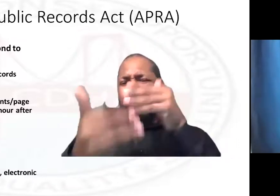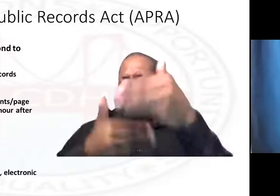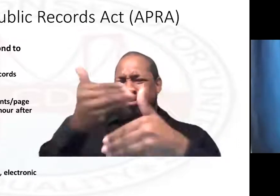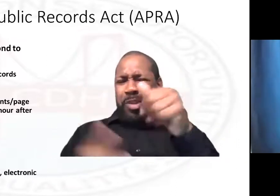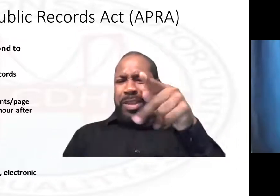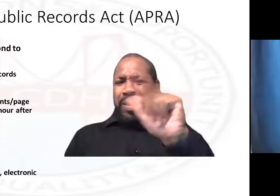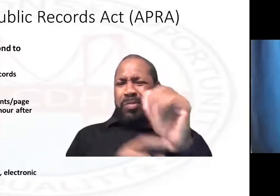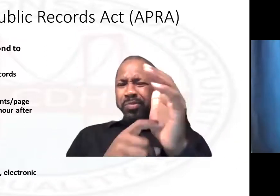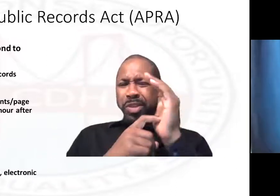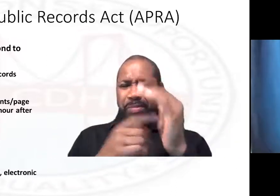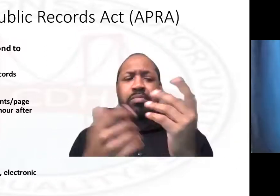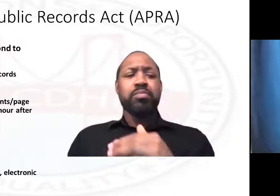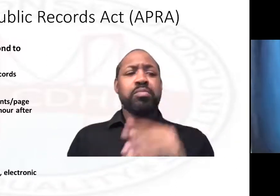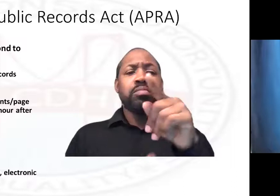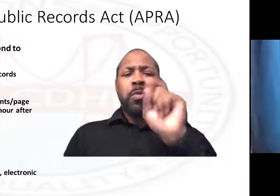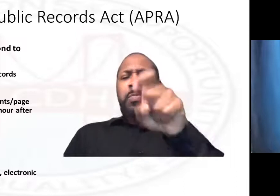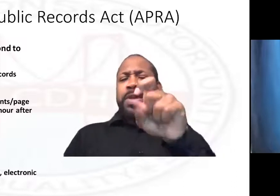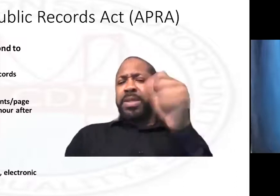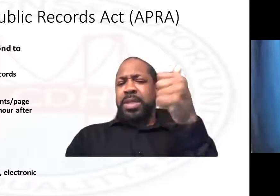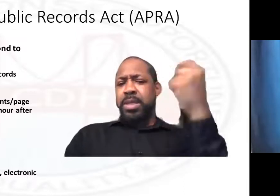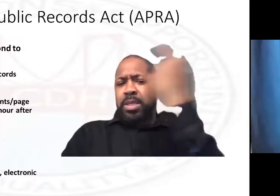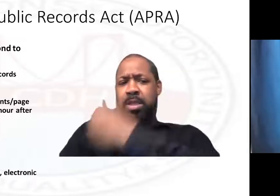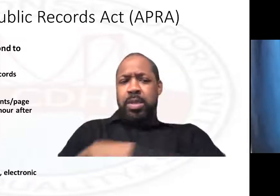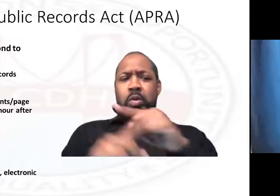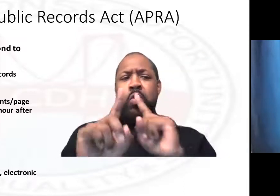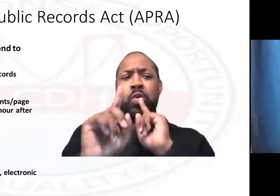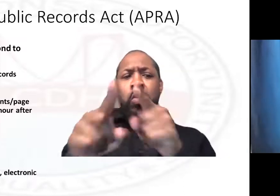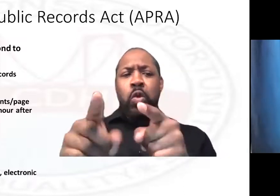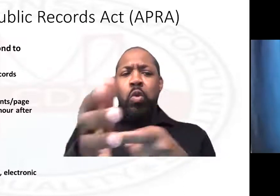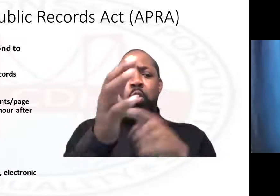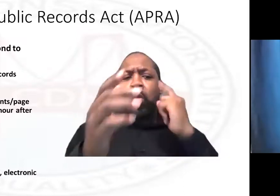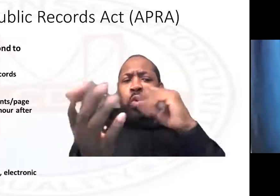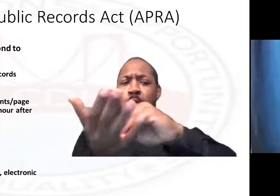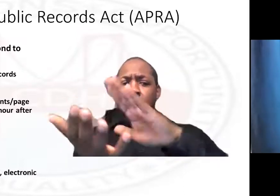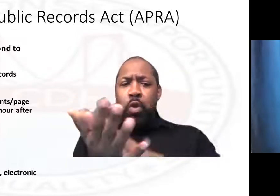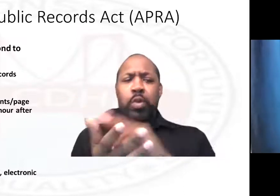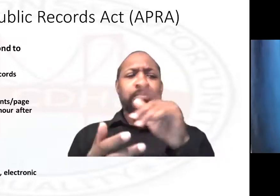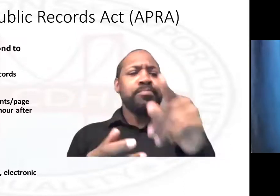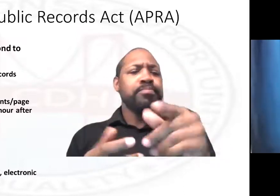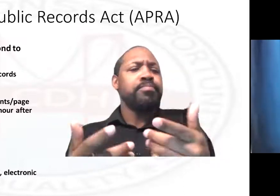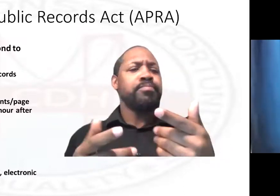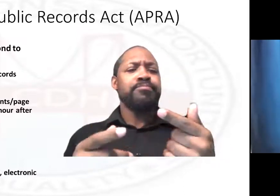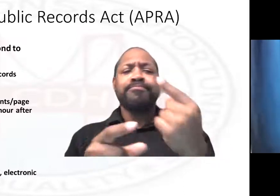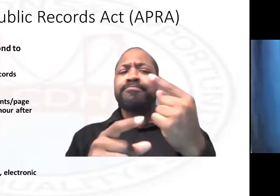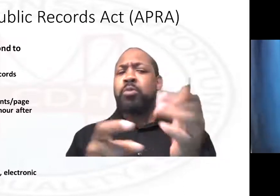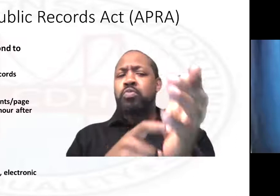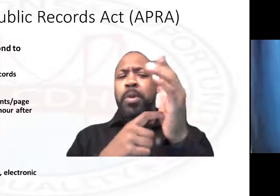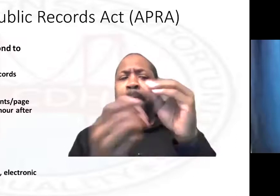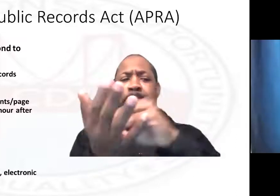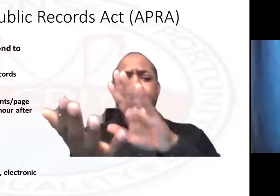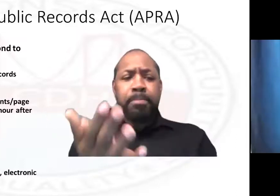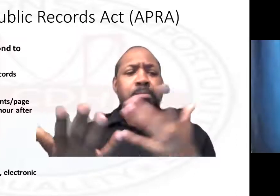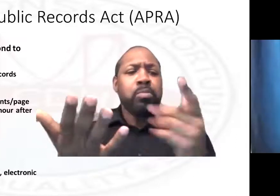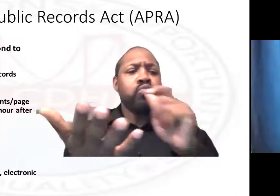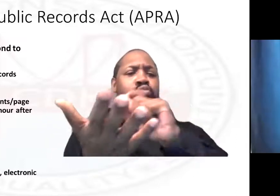So the APRA also has requirements. We'll just run through those. There has to be 10 working days to respond to requests